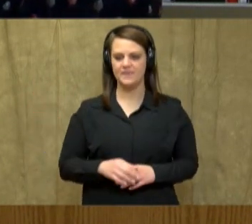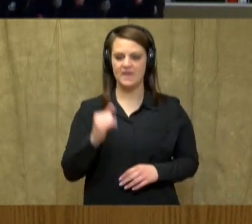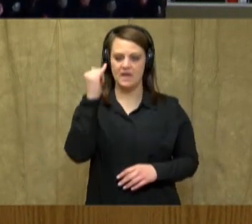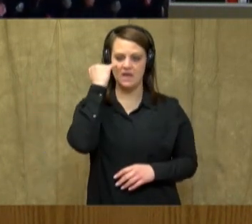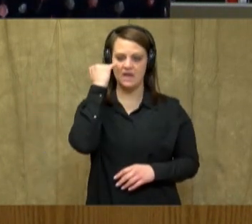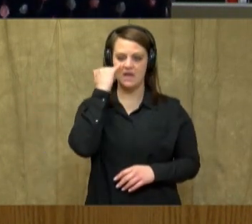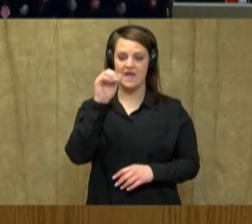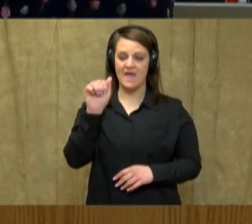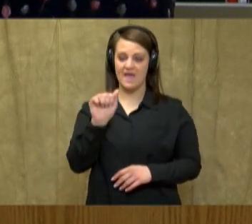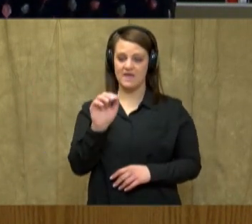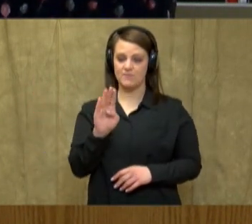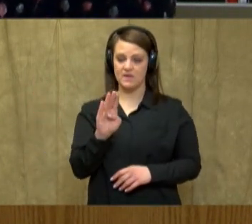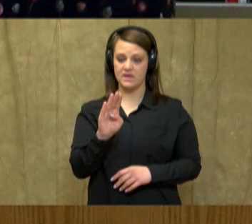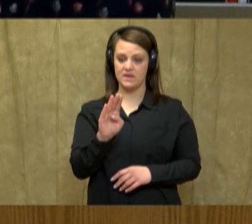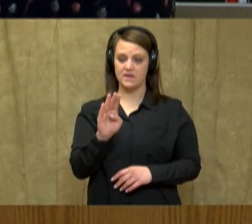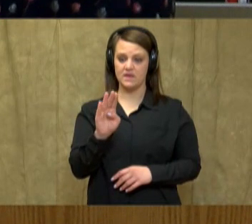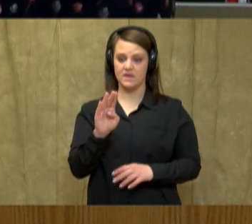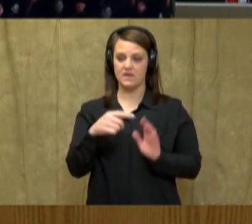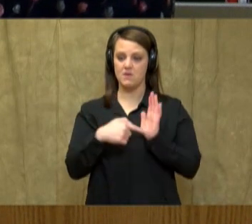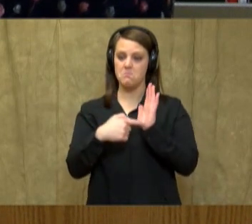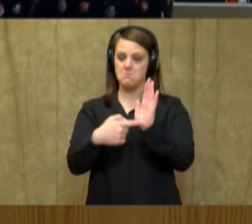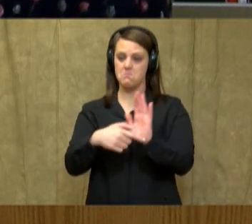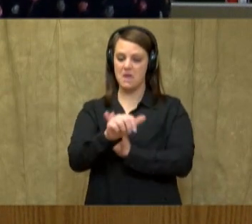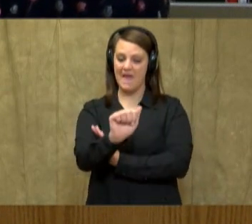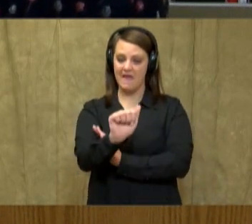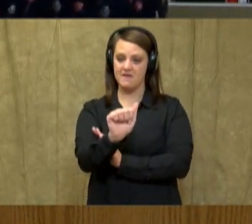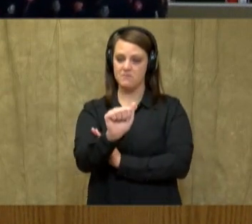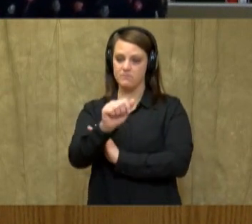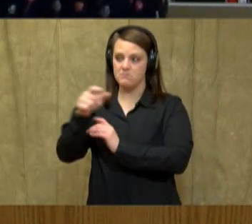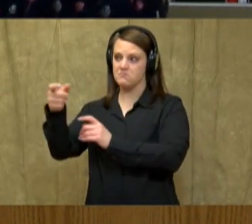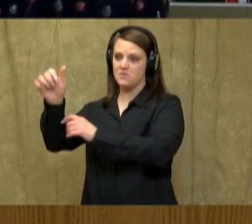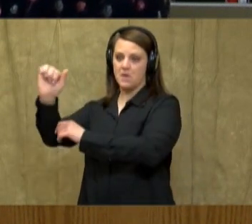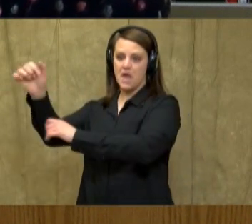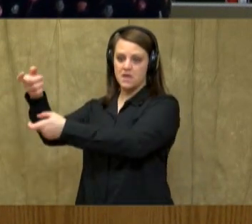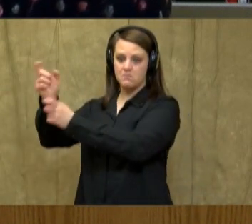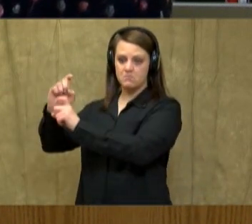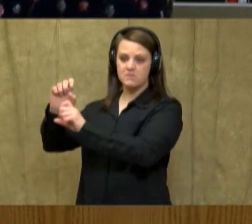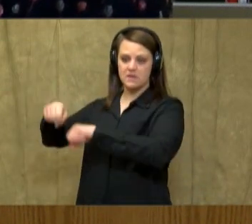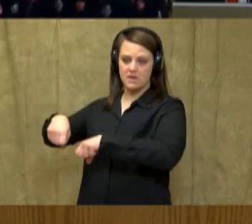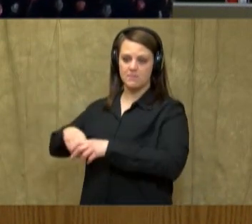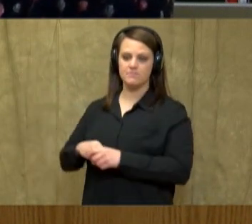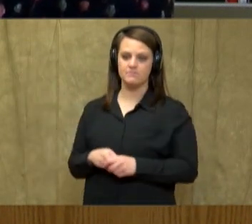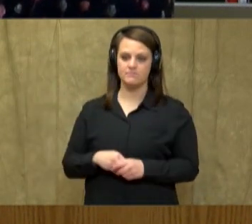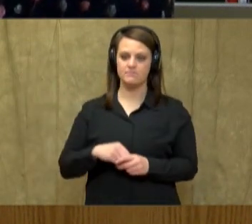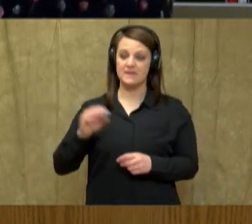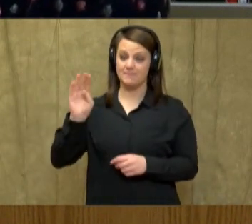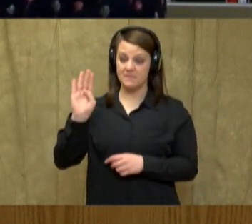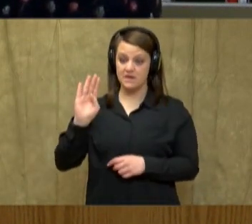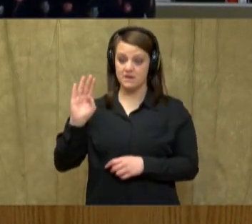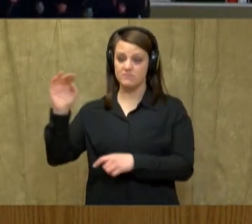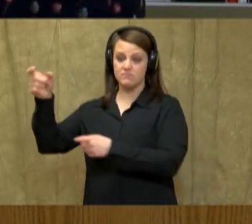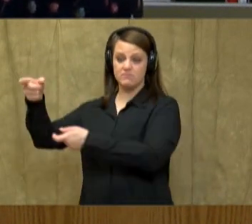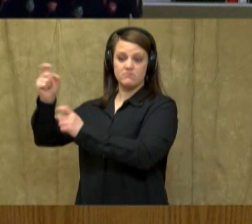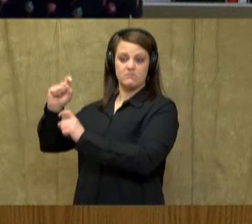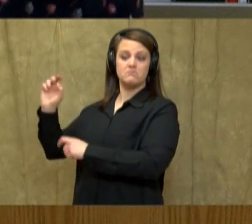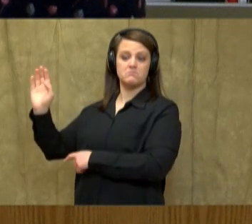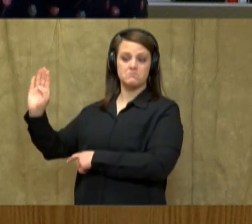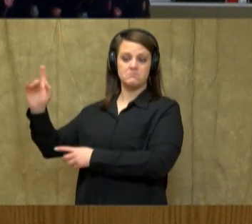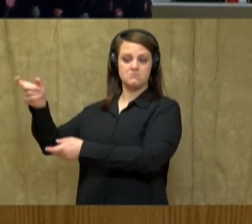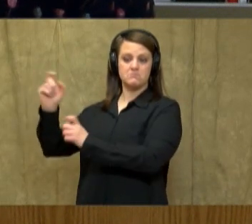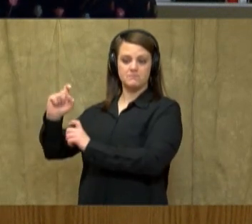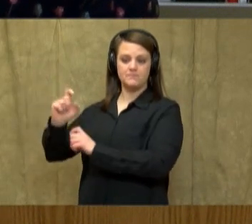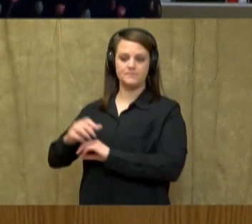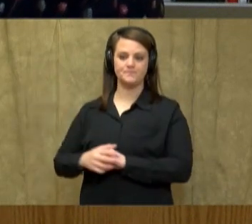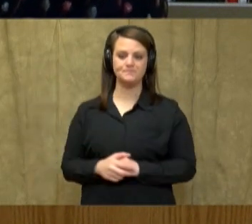If you are AB, you express the A antigen, so you can receive blood from somebody type A. You have the B antigen, so you can receive somebody from